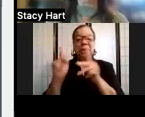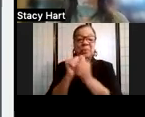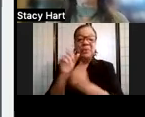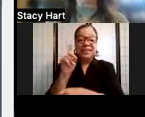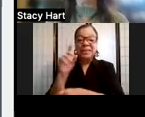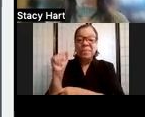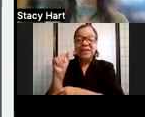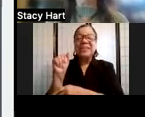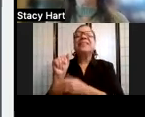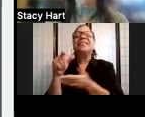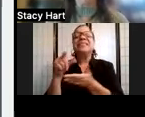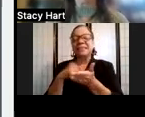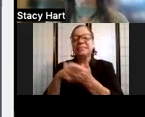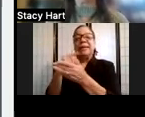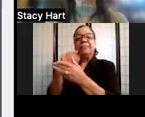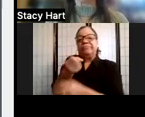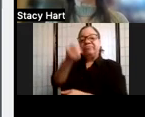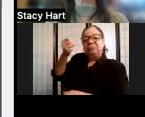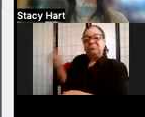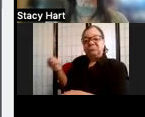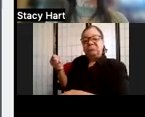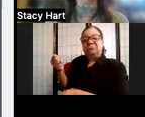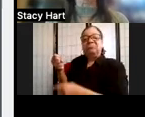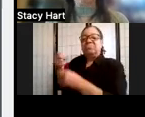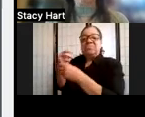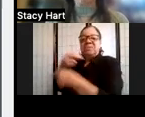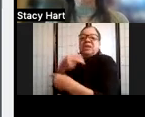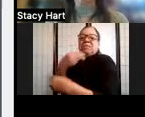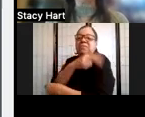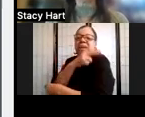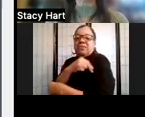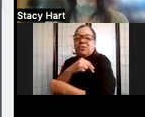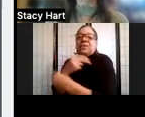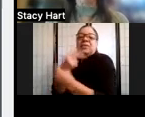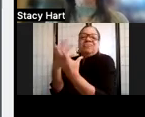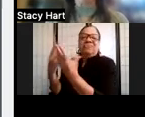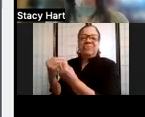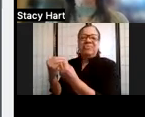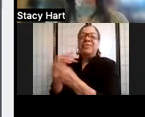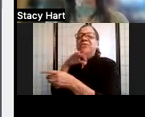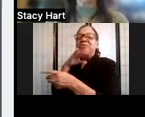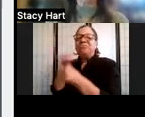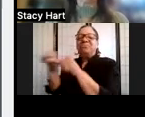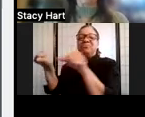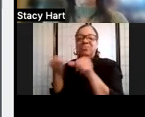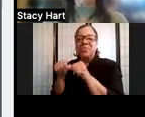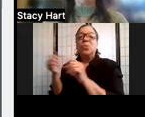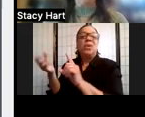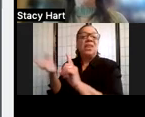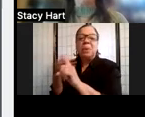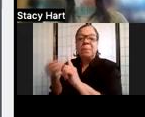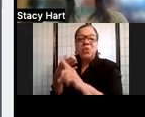were often institutionalized and lived in squalid conditions where they were abused